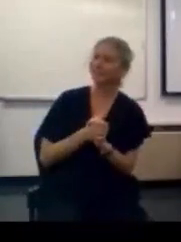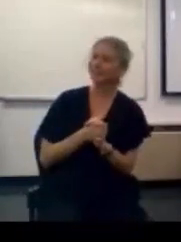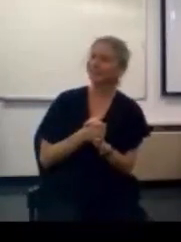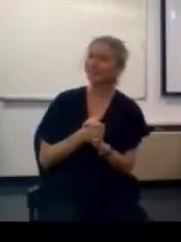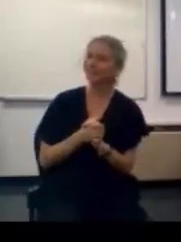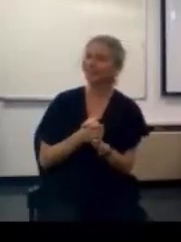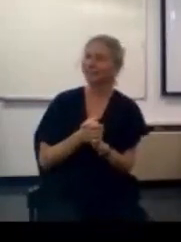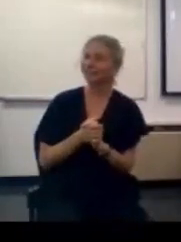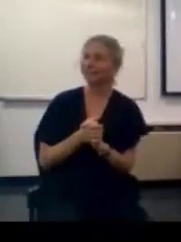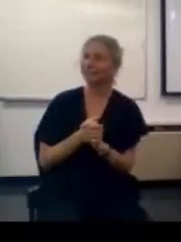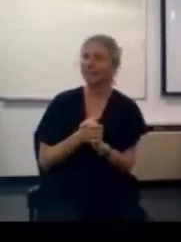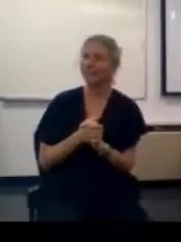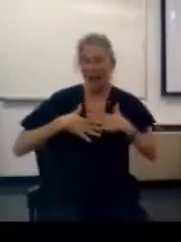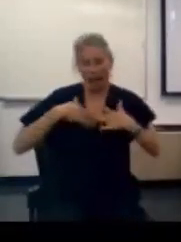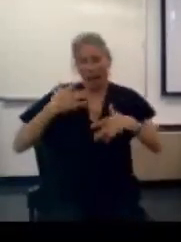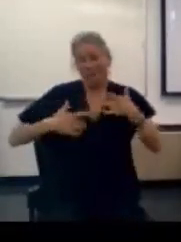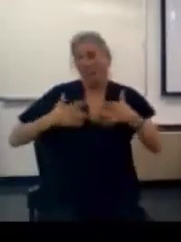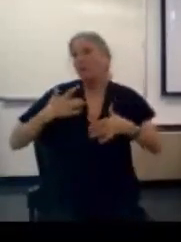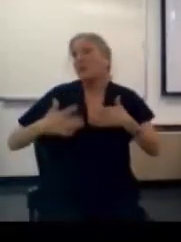So